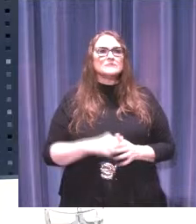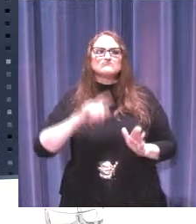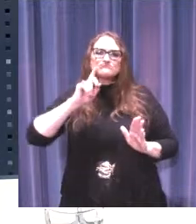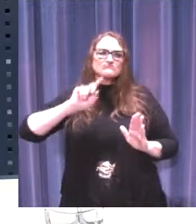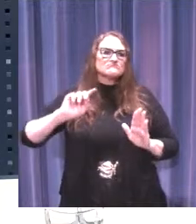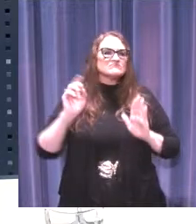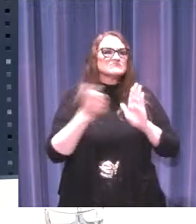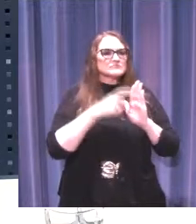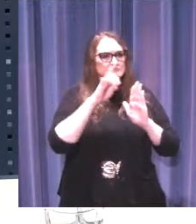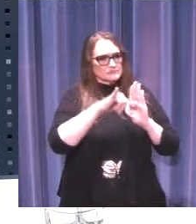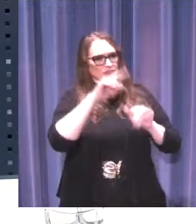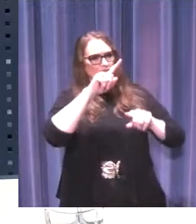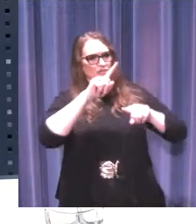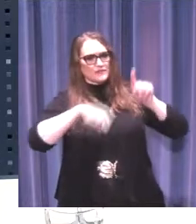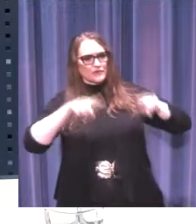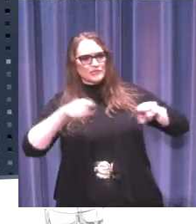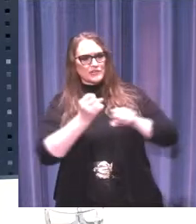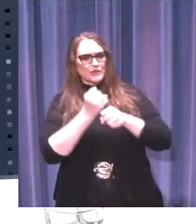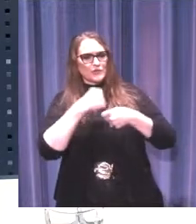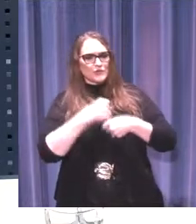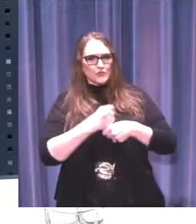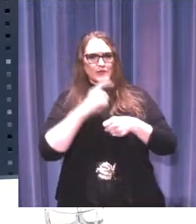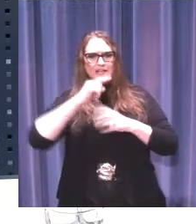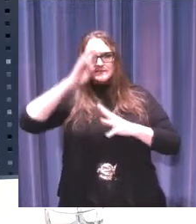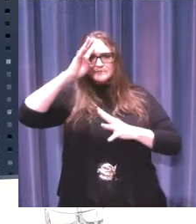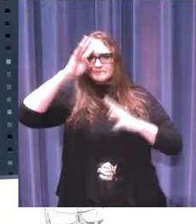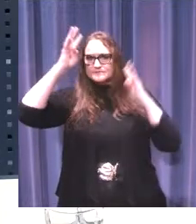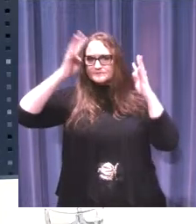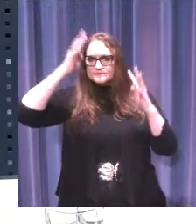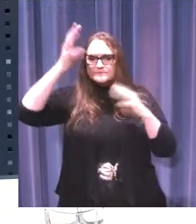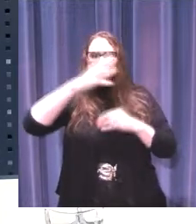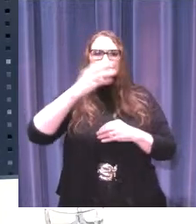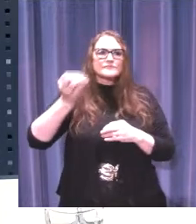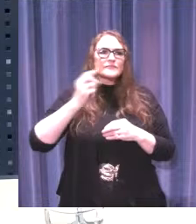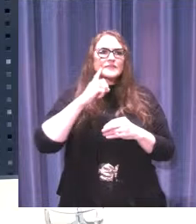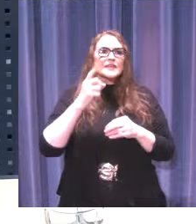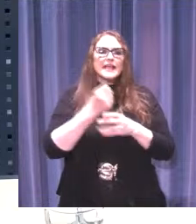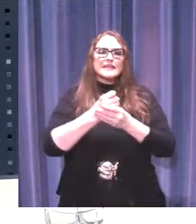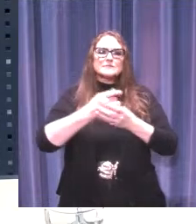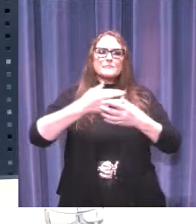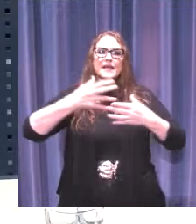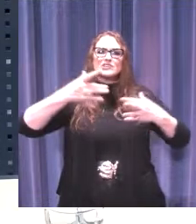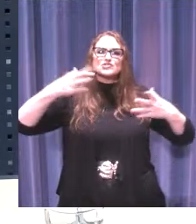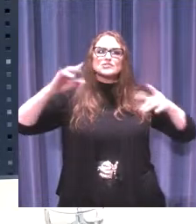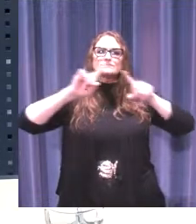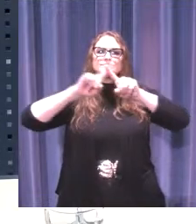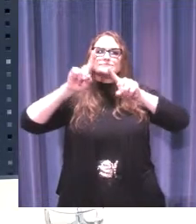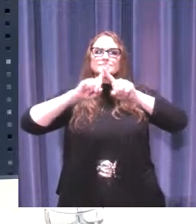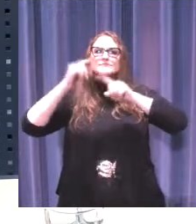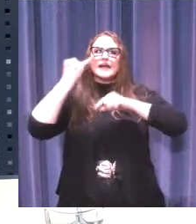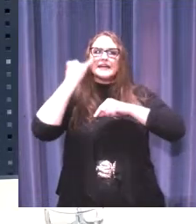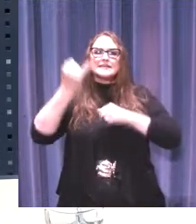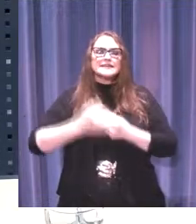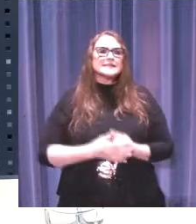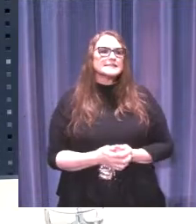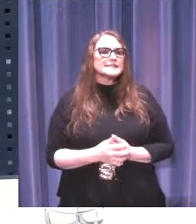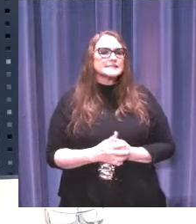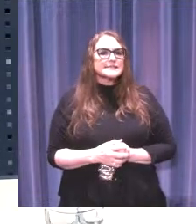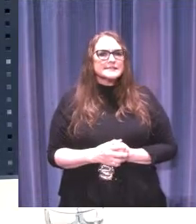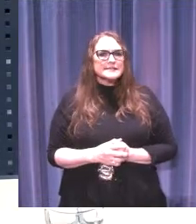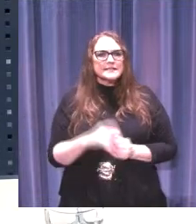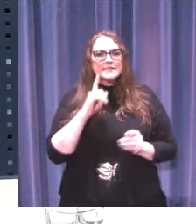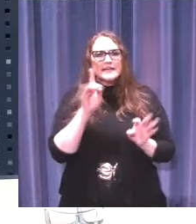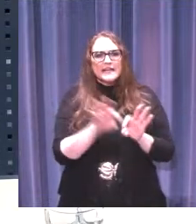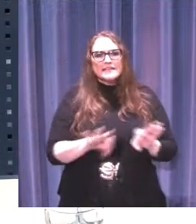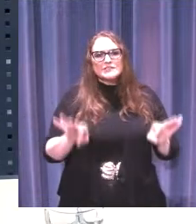recognizing that diversity creates creativity and expansion of ideas, and it's important